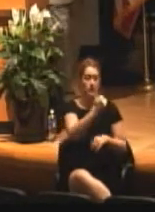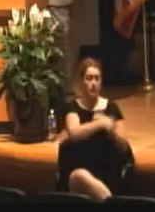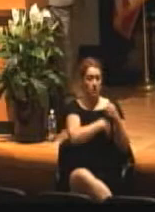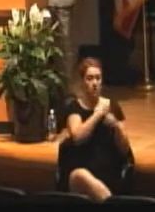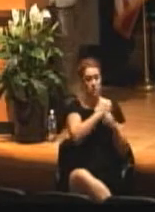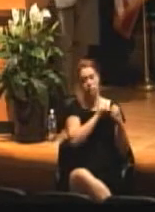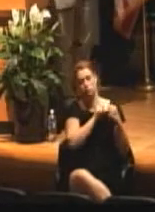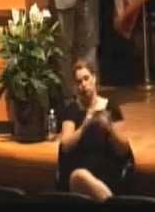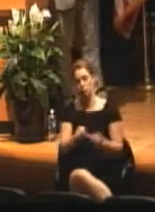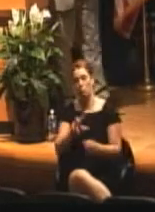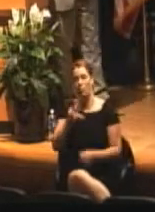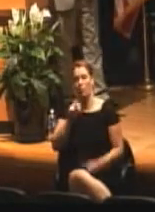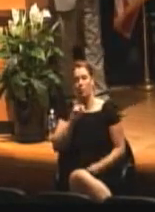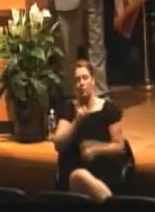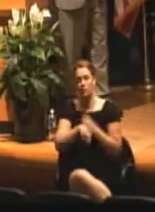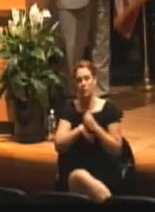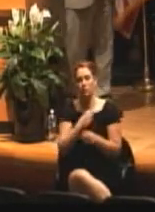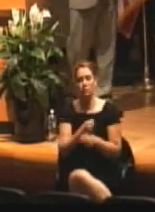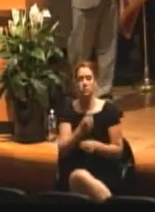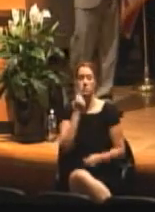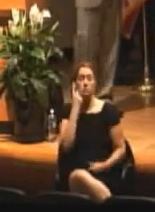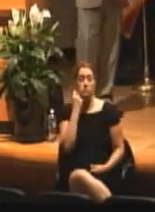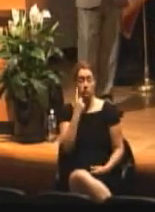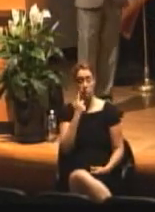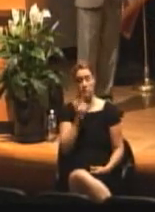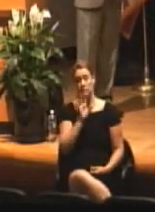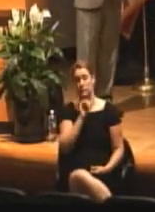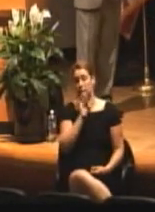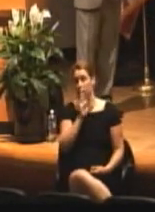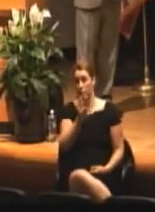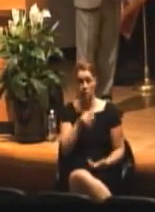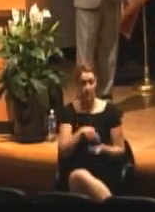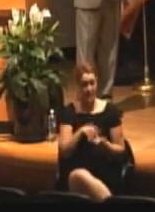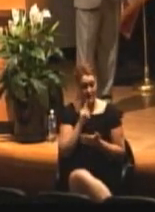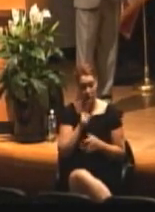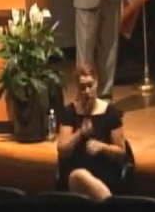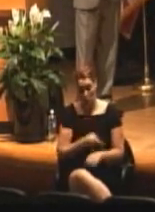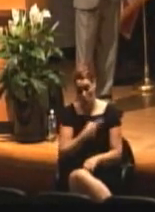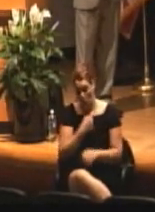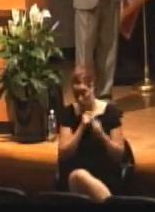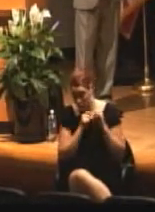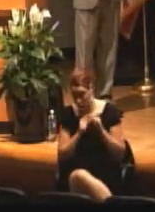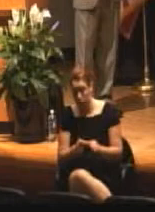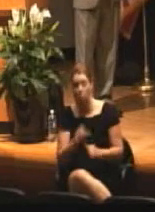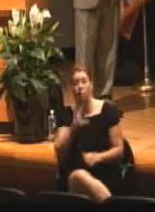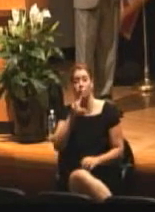Normally then at that point, obviously the longer the debt, say a 30-year mortgage, you're going to get a